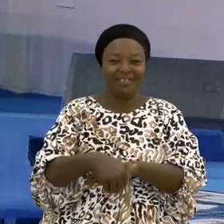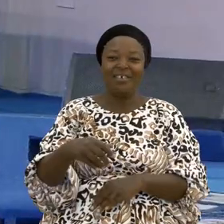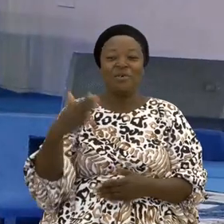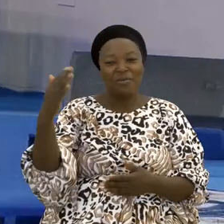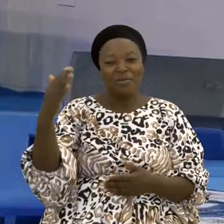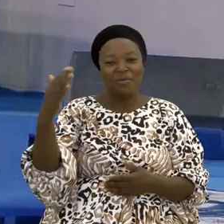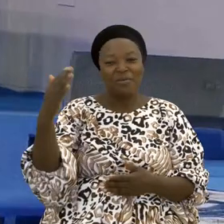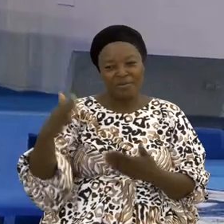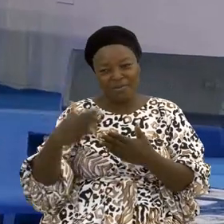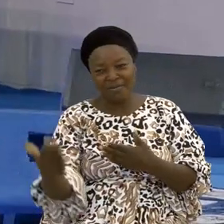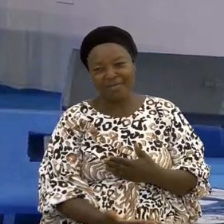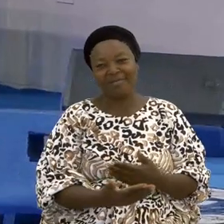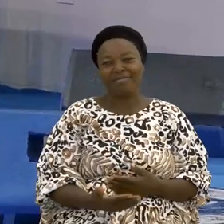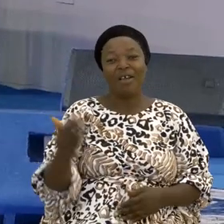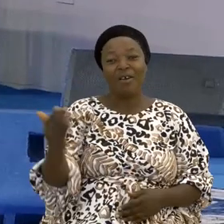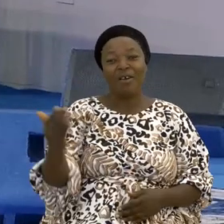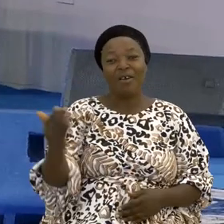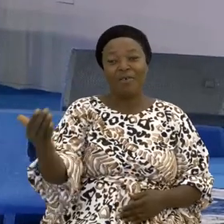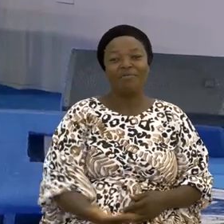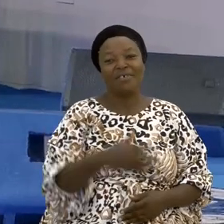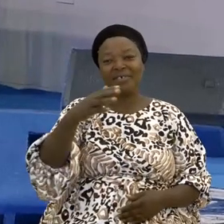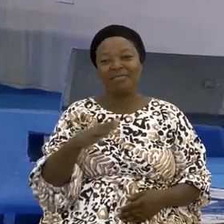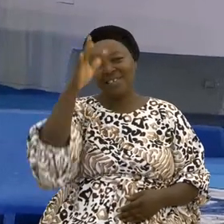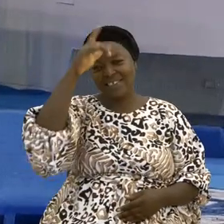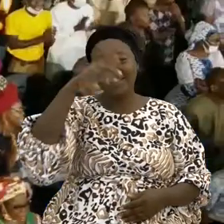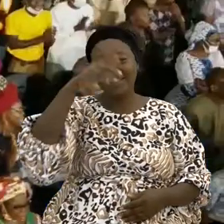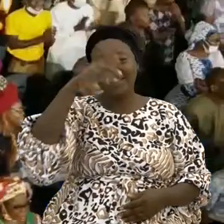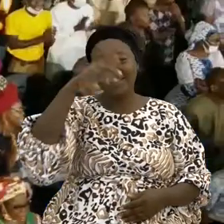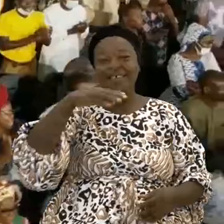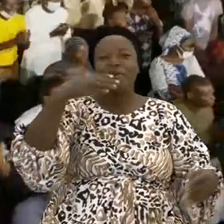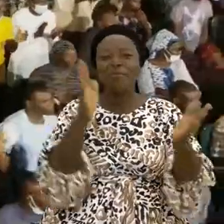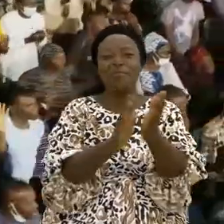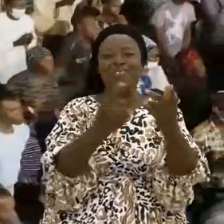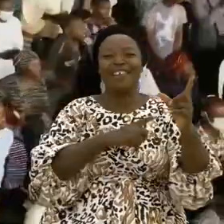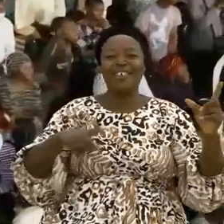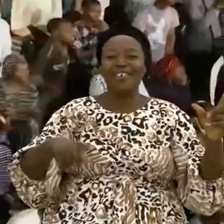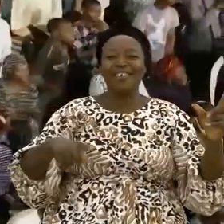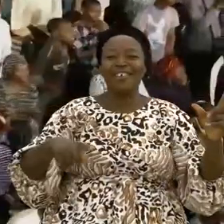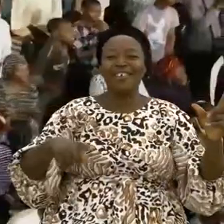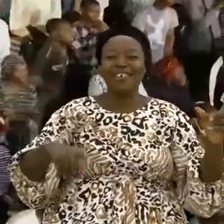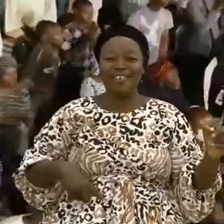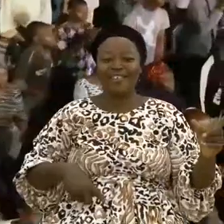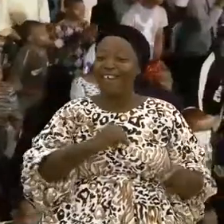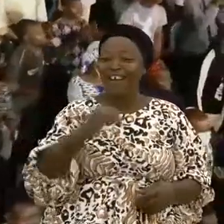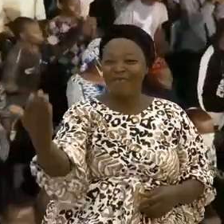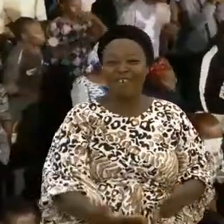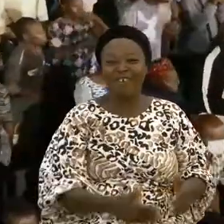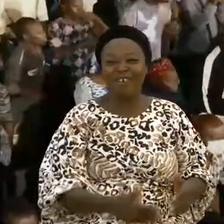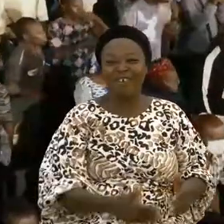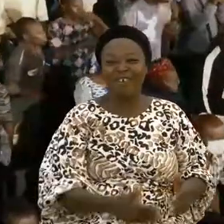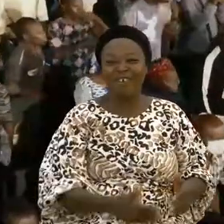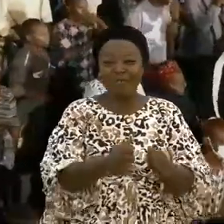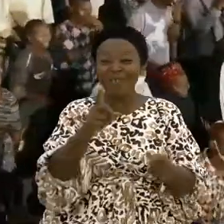Welcome, sir. Thank you. Praise the Lord. I welcome everyone to